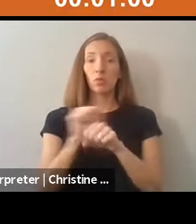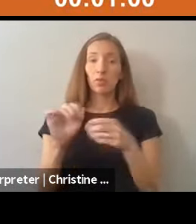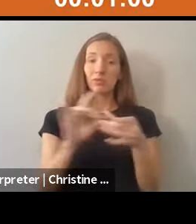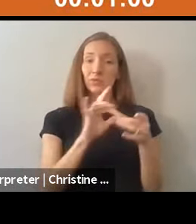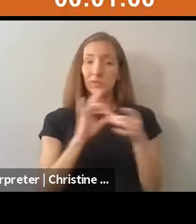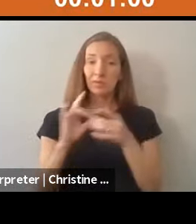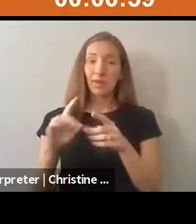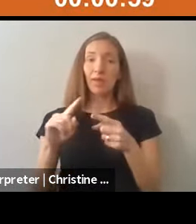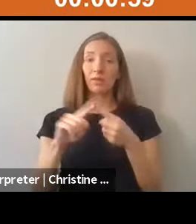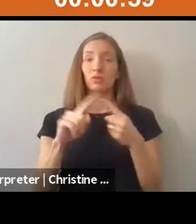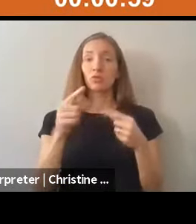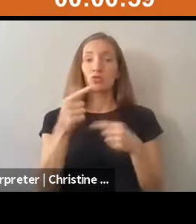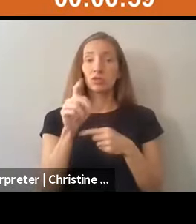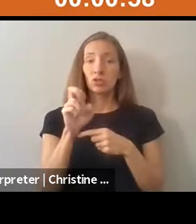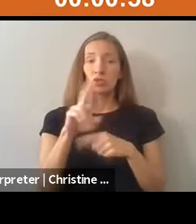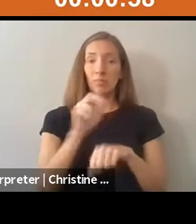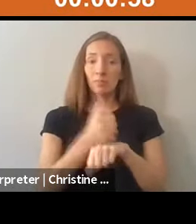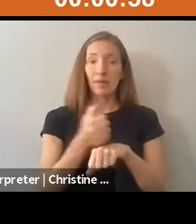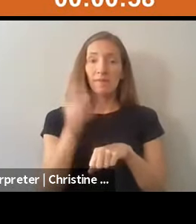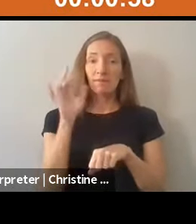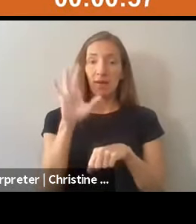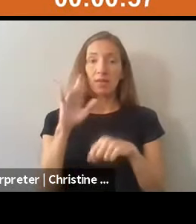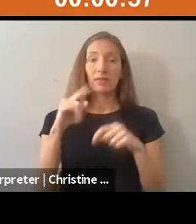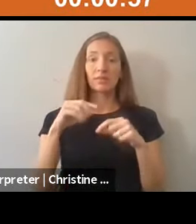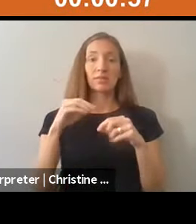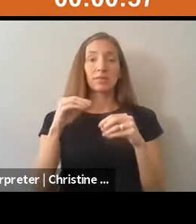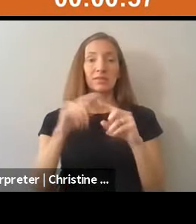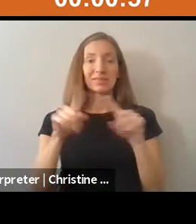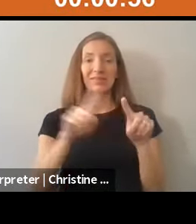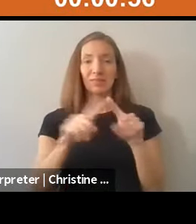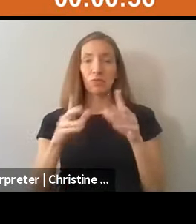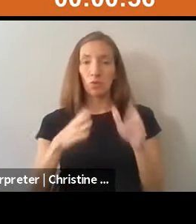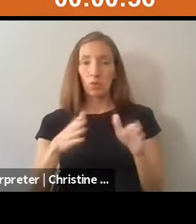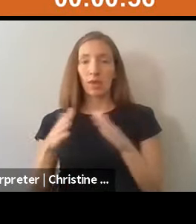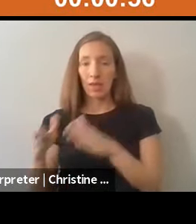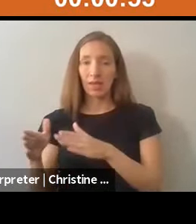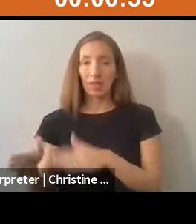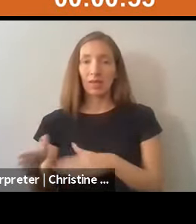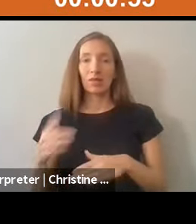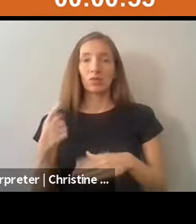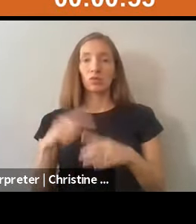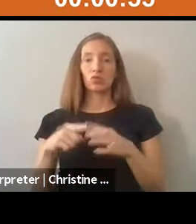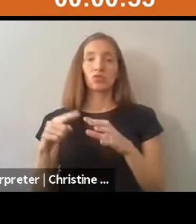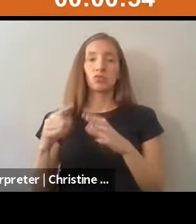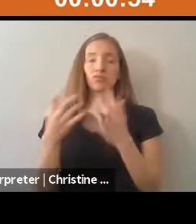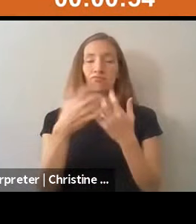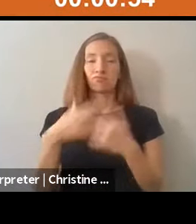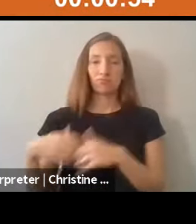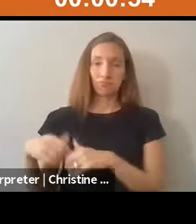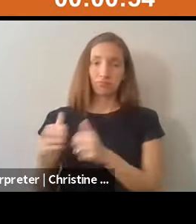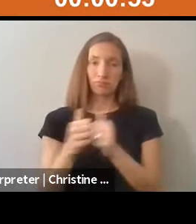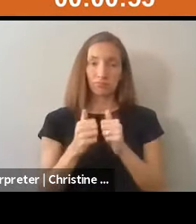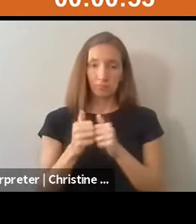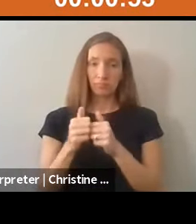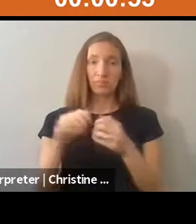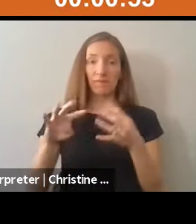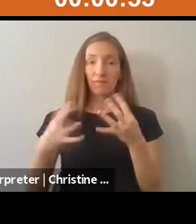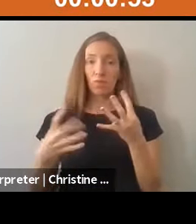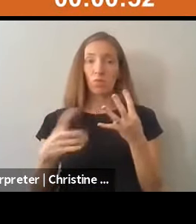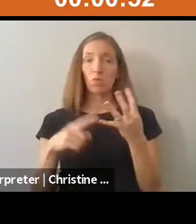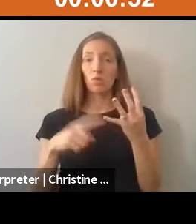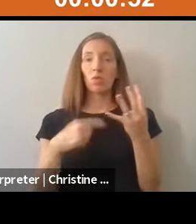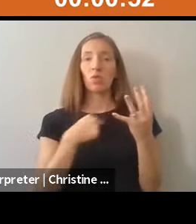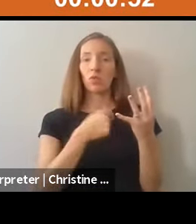the time of global crisis. The fourth point is that we have to invest in women and girls who are working at the front